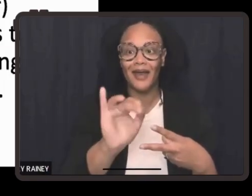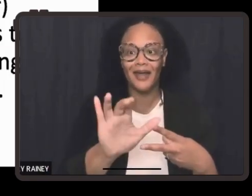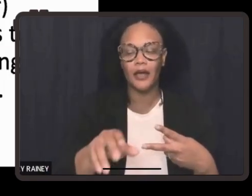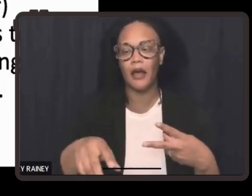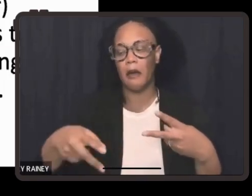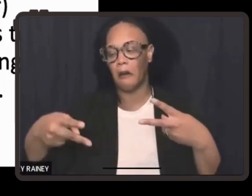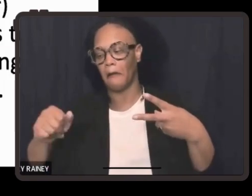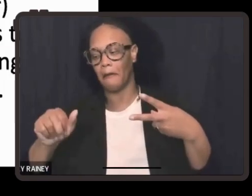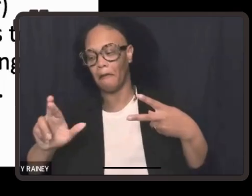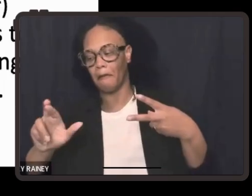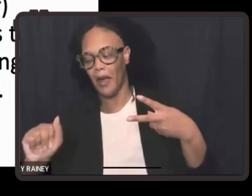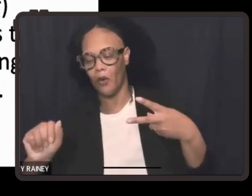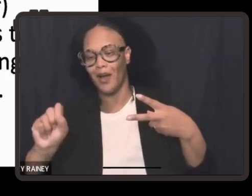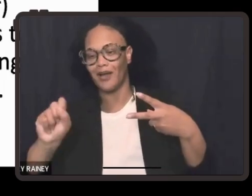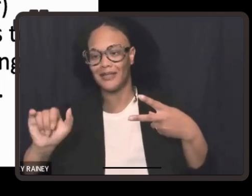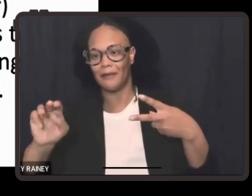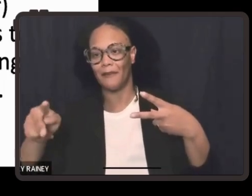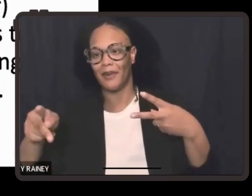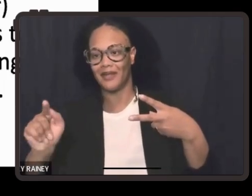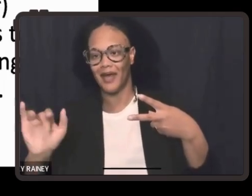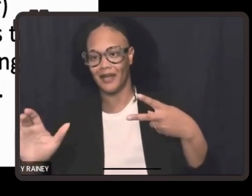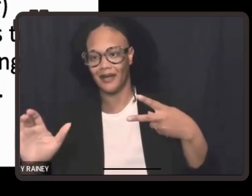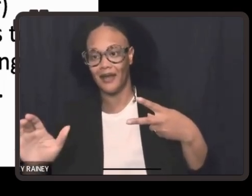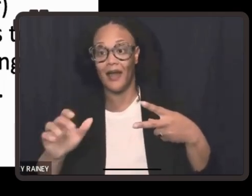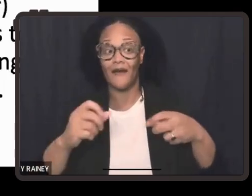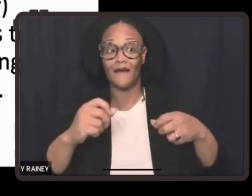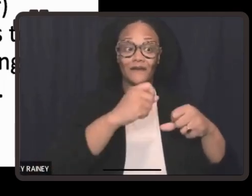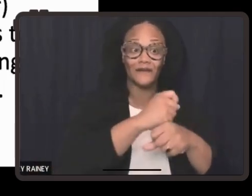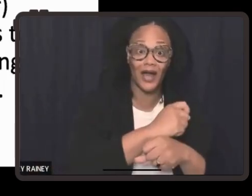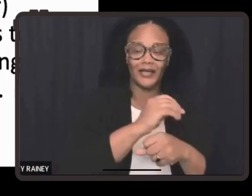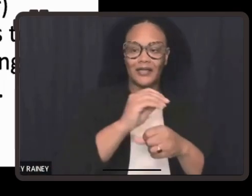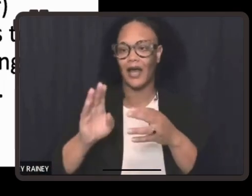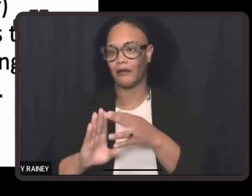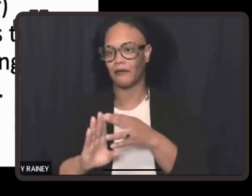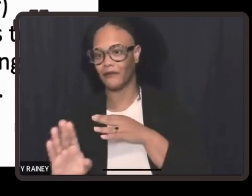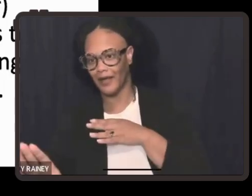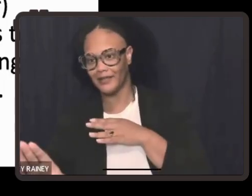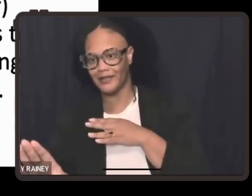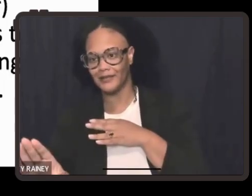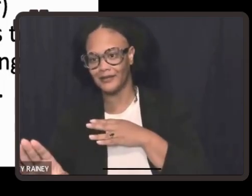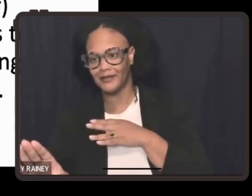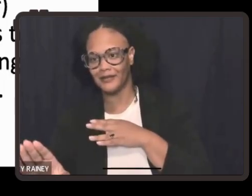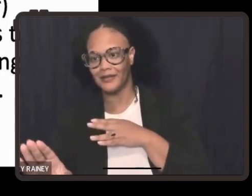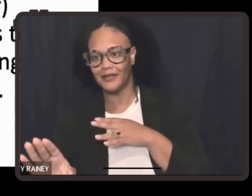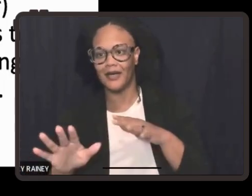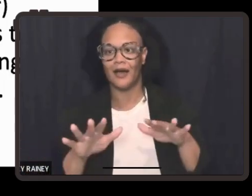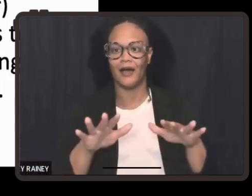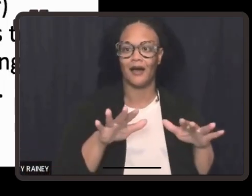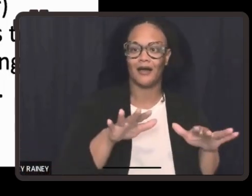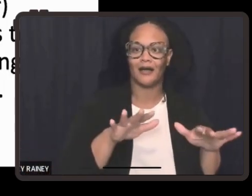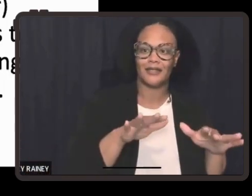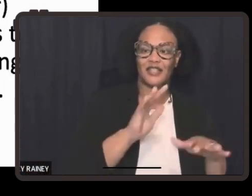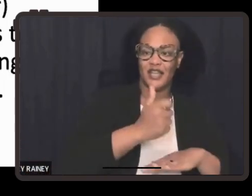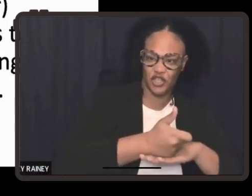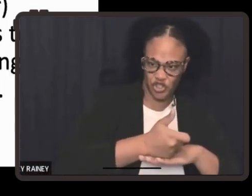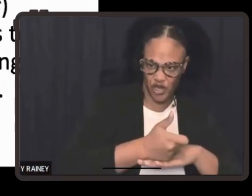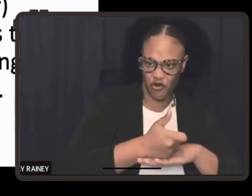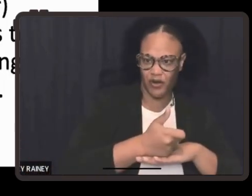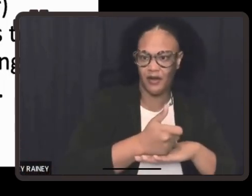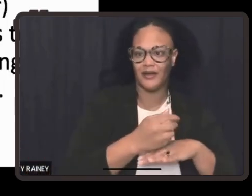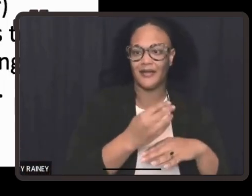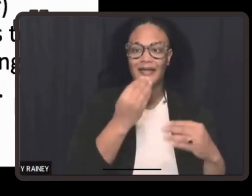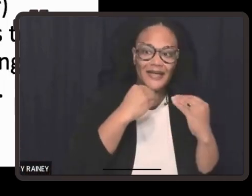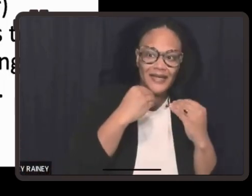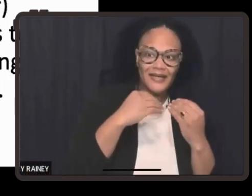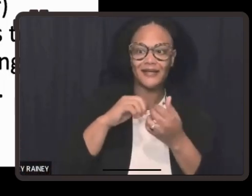a stationary, so the eat and digest and rest. So what we have with POTS is